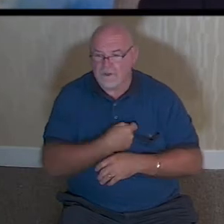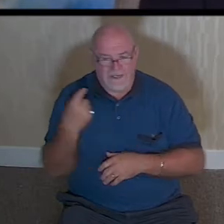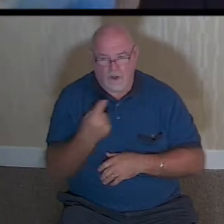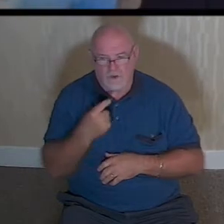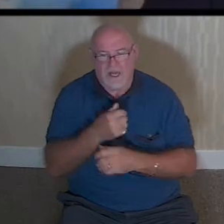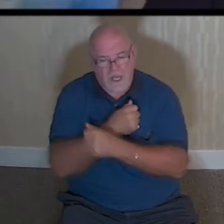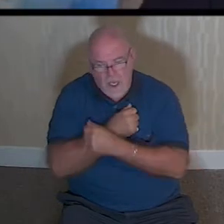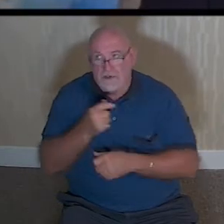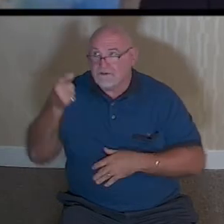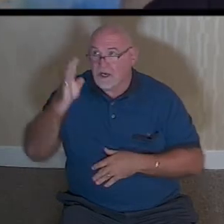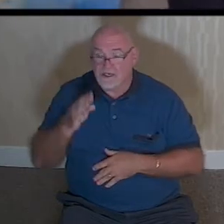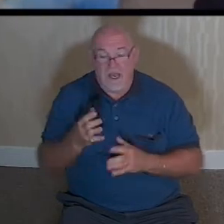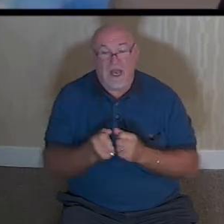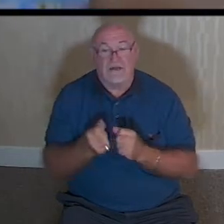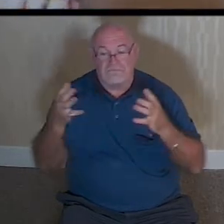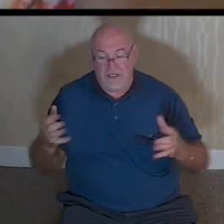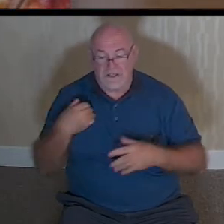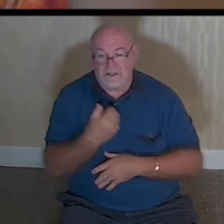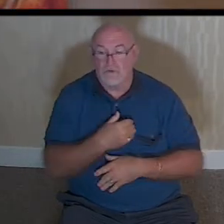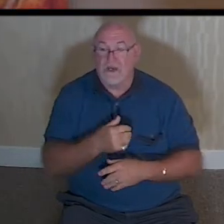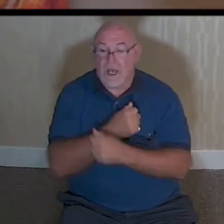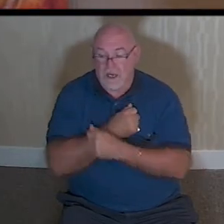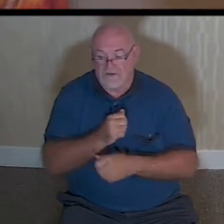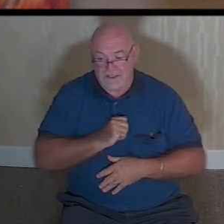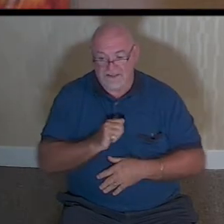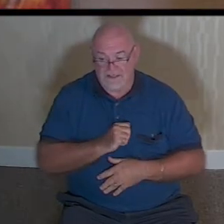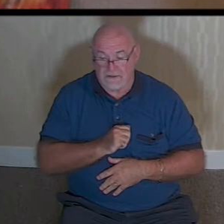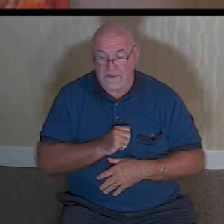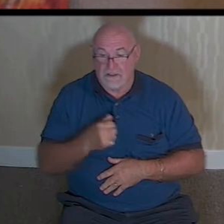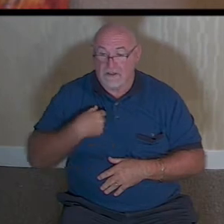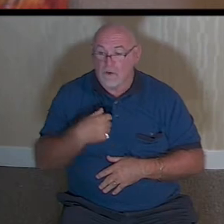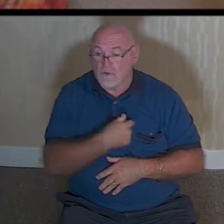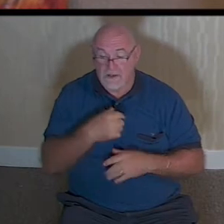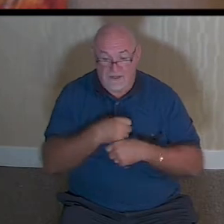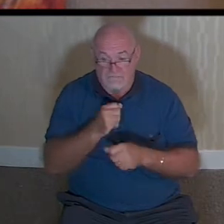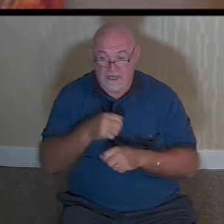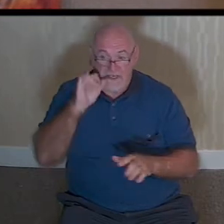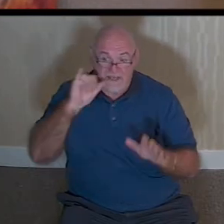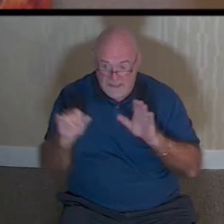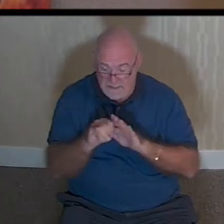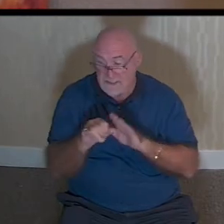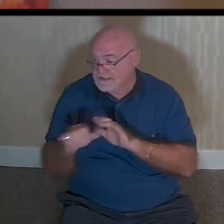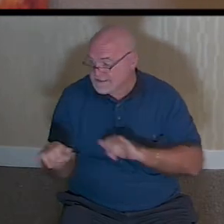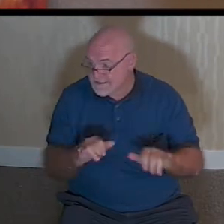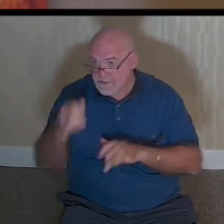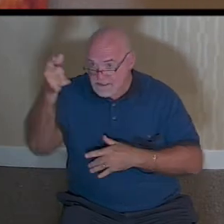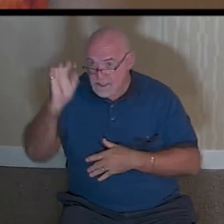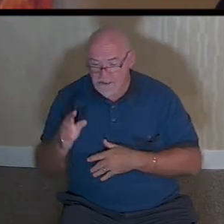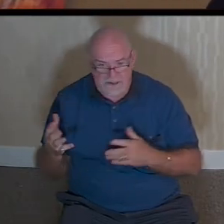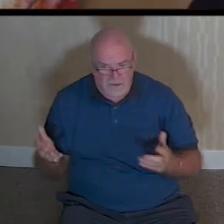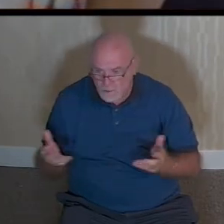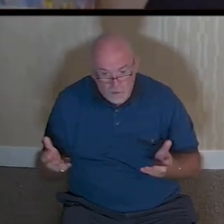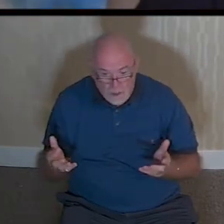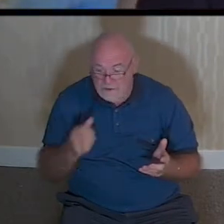God as much as we love ourselves. We've been made in the image and likeness of God. So what is there not